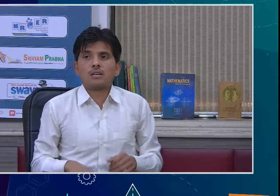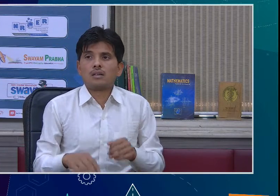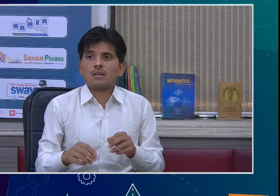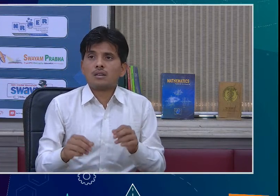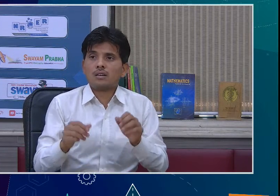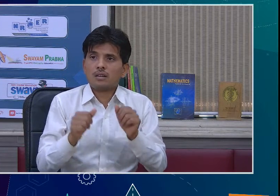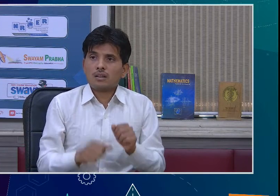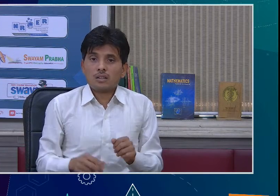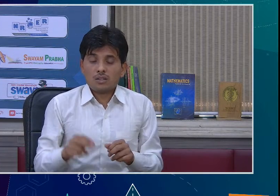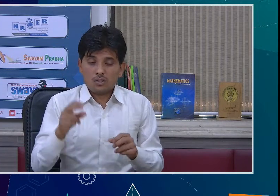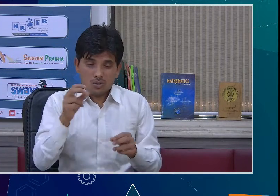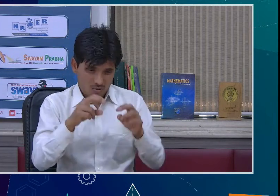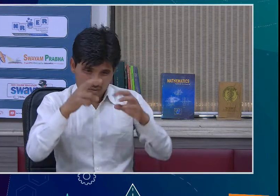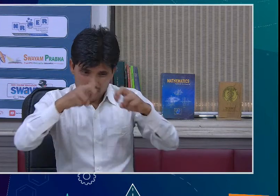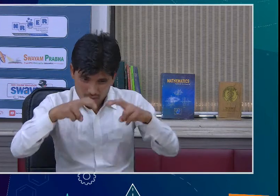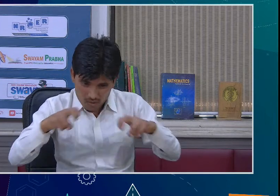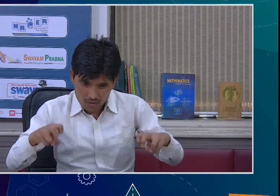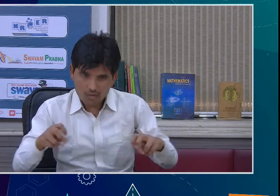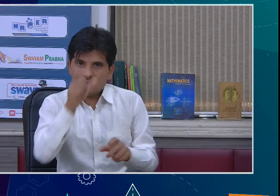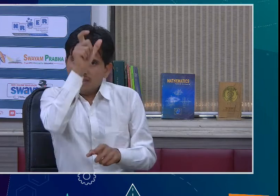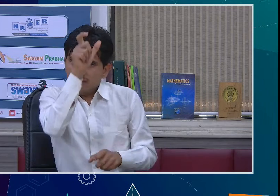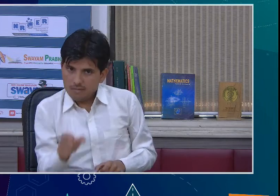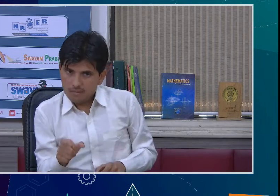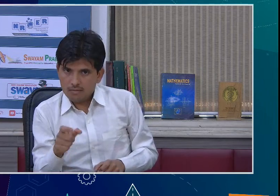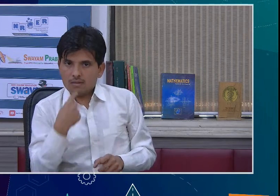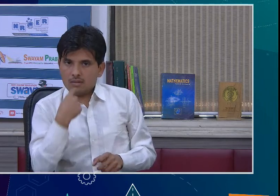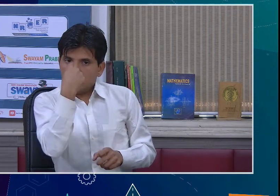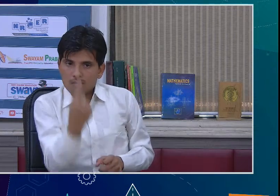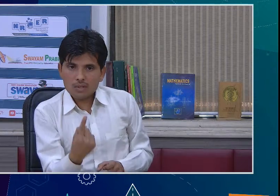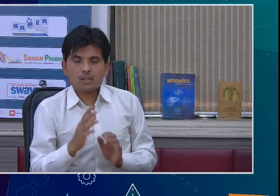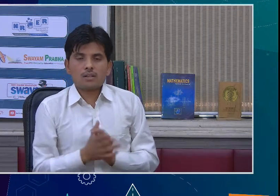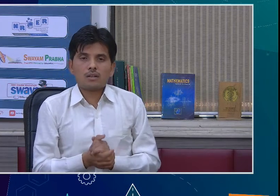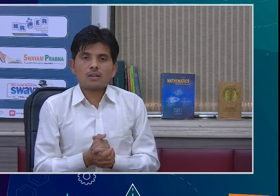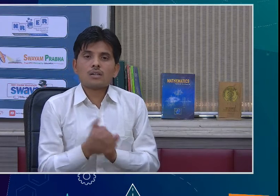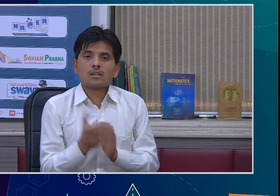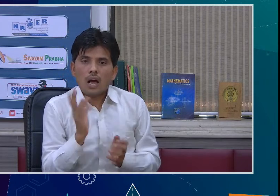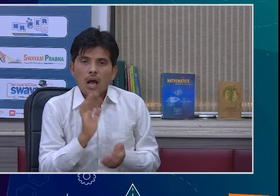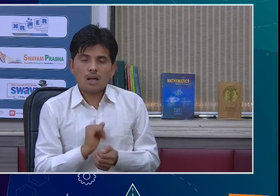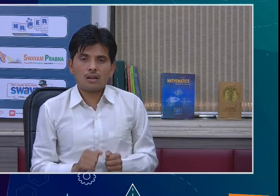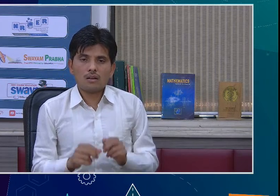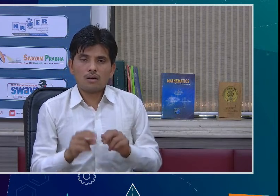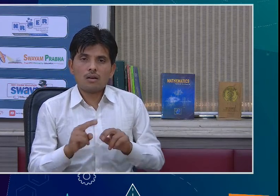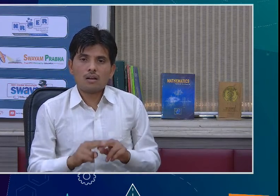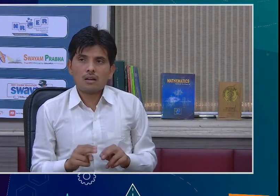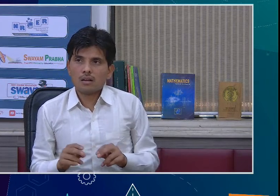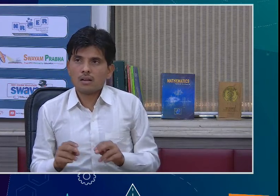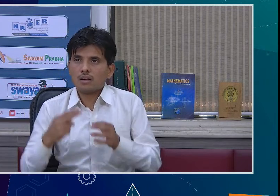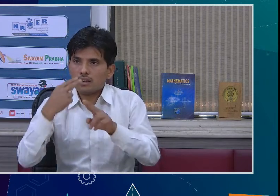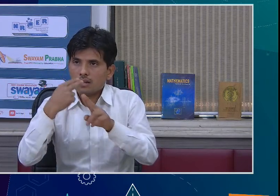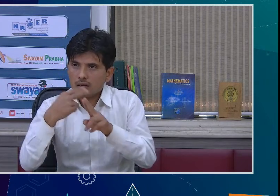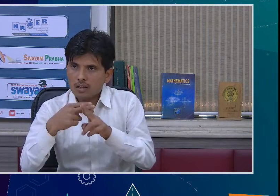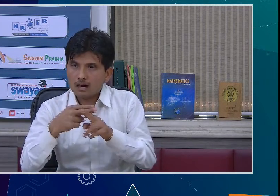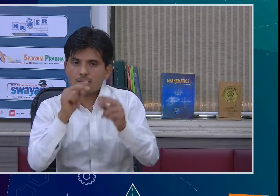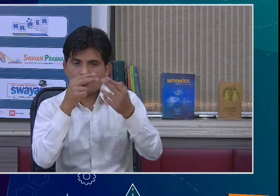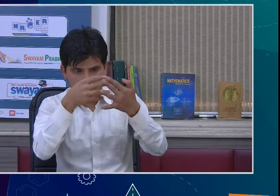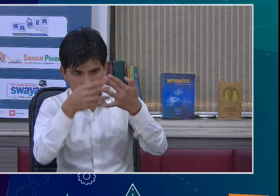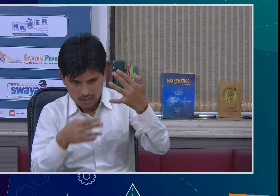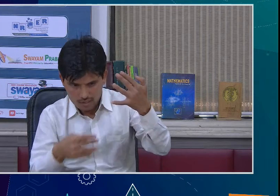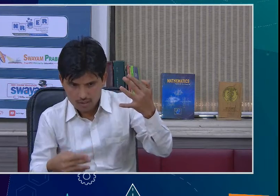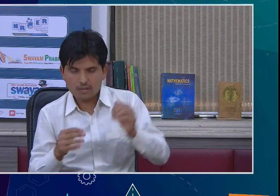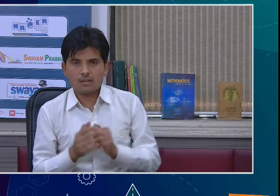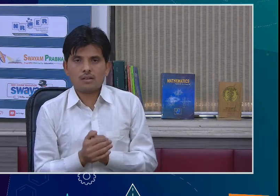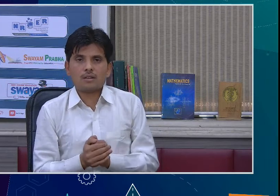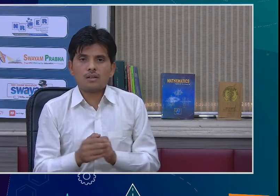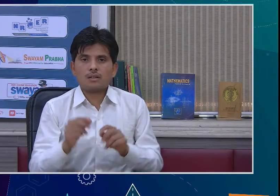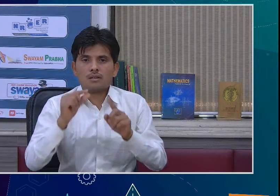Astronomical Union decided to do away with Pluto from the name list of the